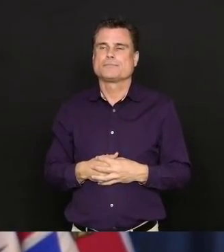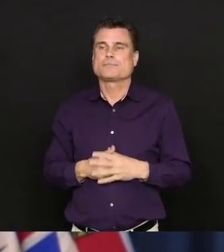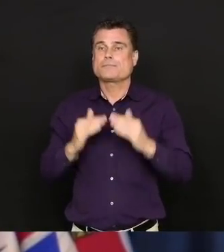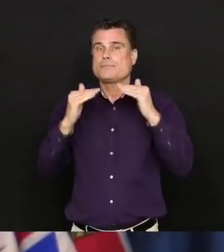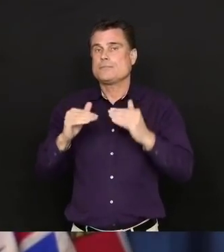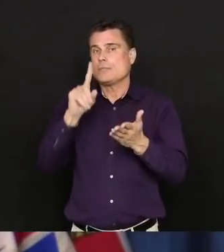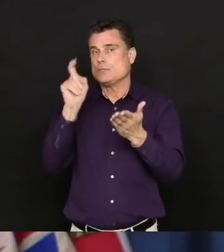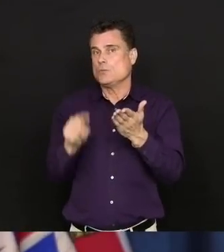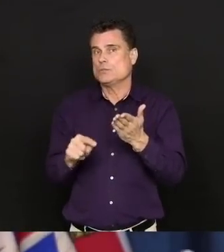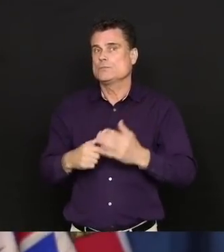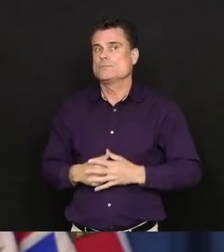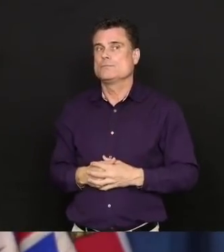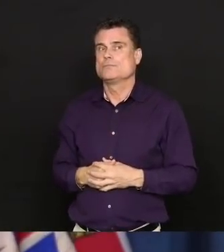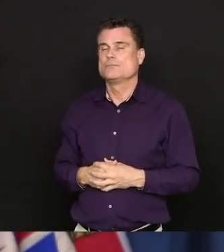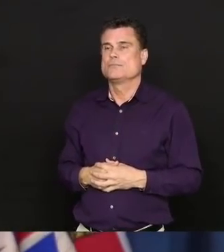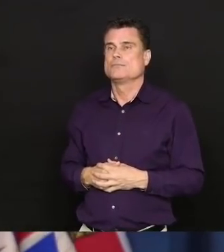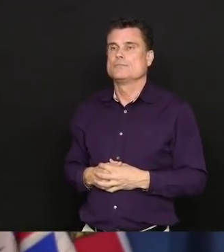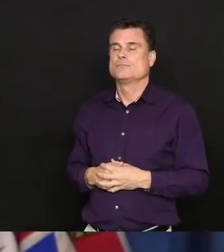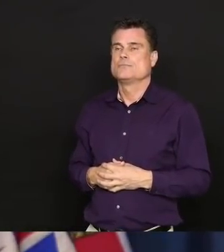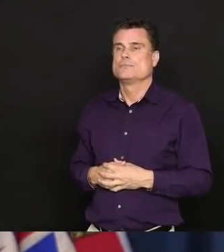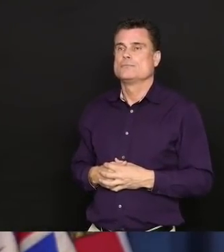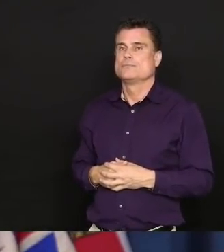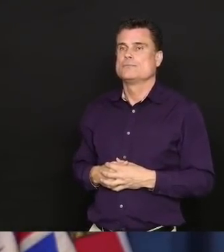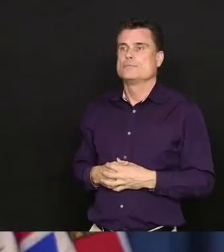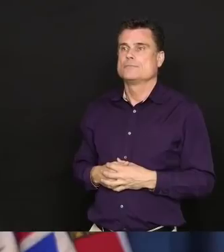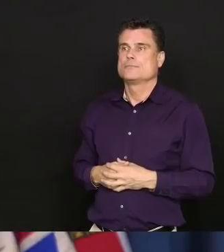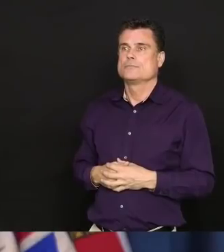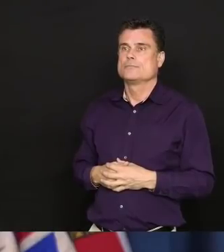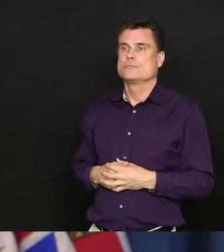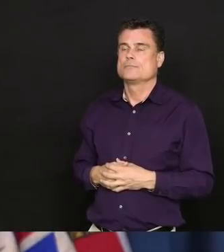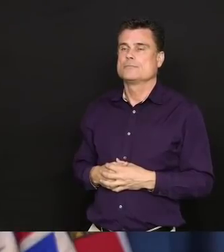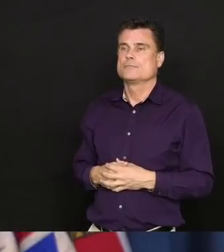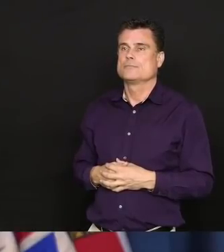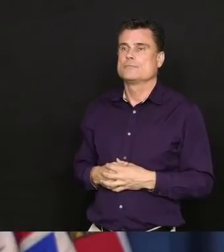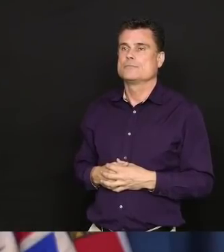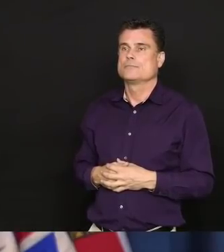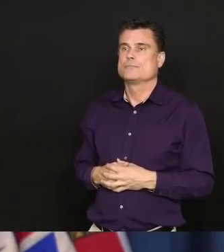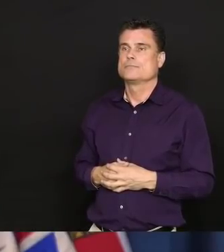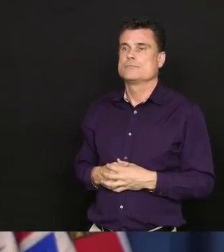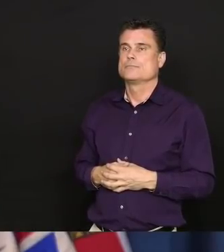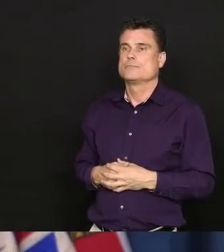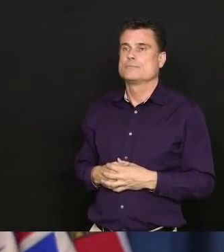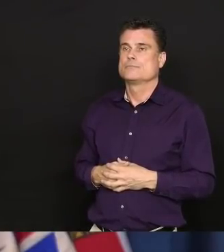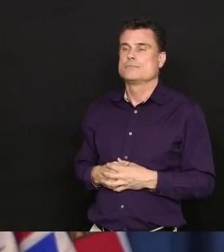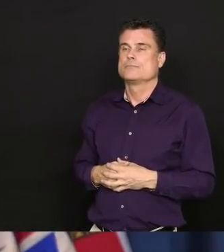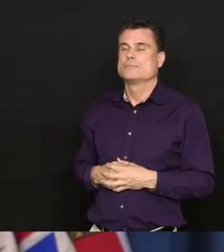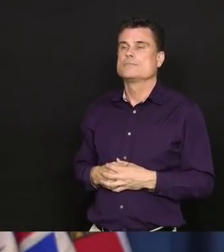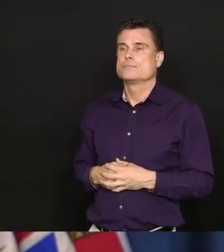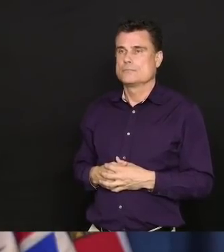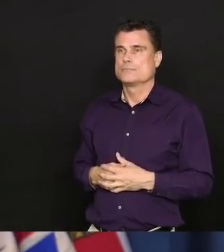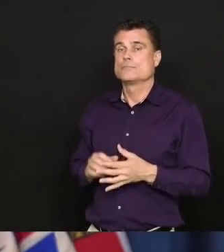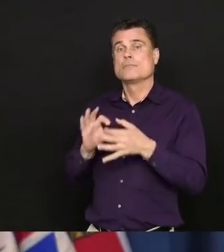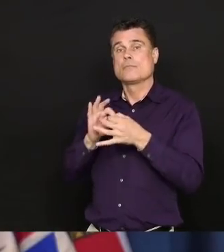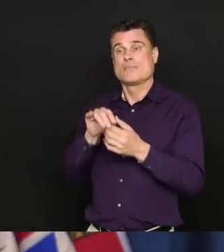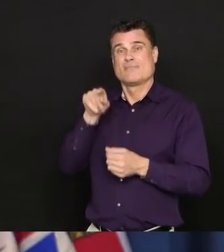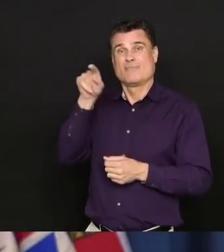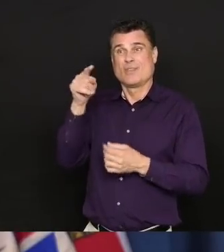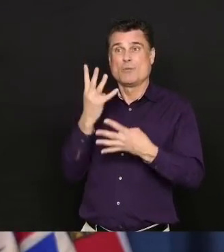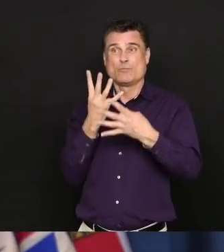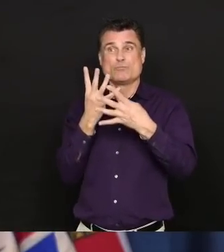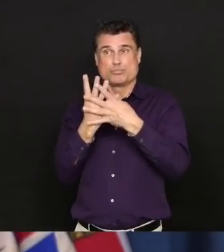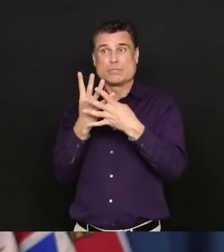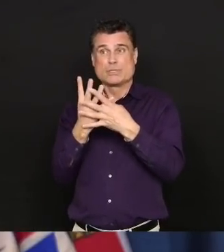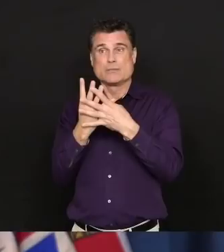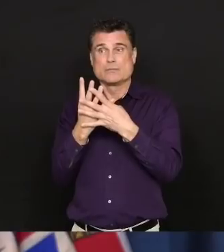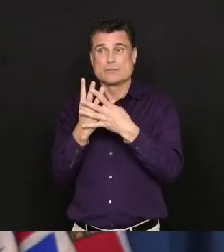happening in prisons and other places where there's kind of people in close quarters. And I was wondering about oversight